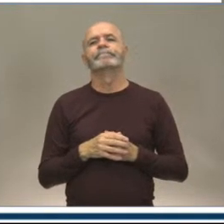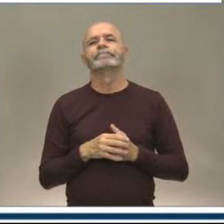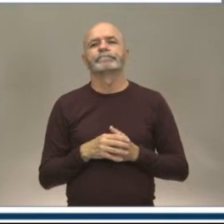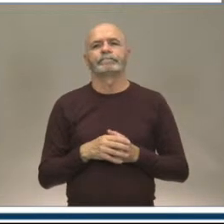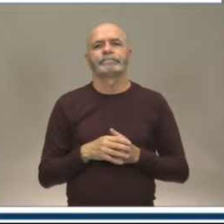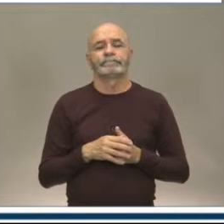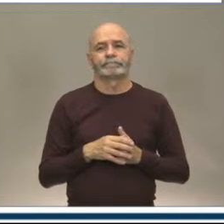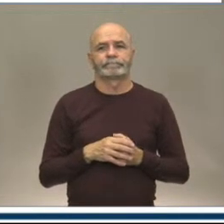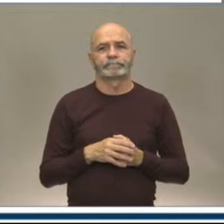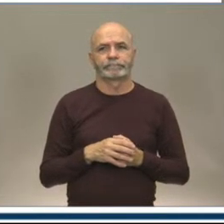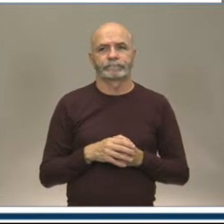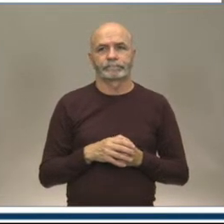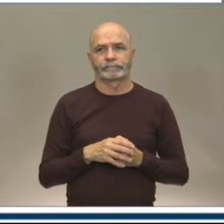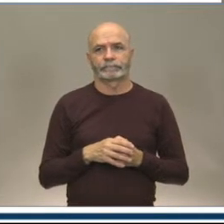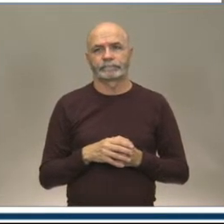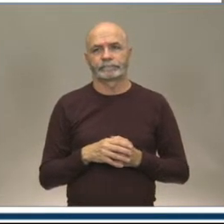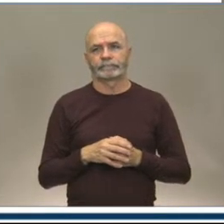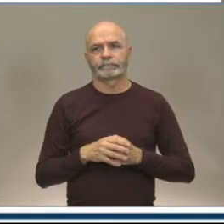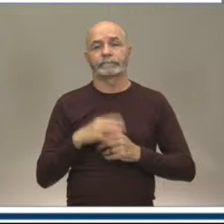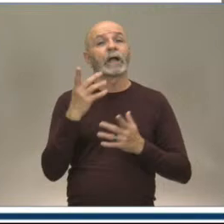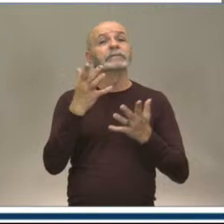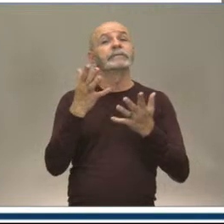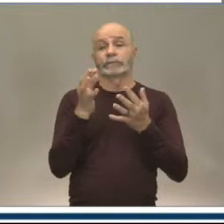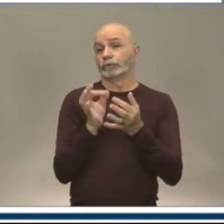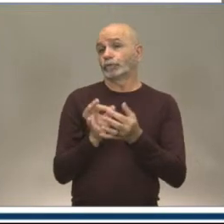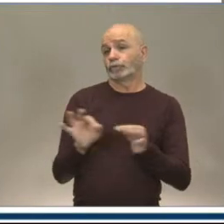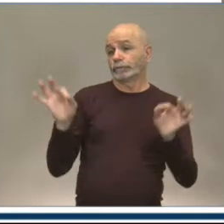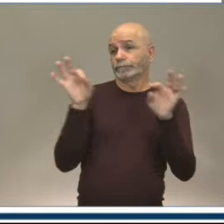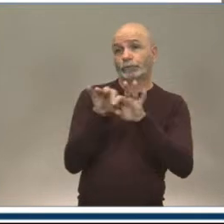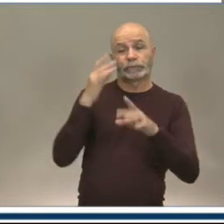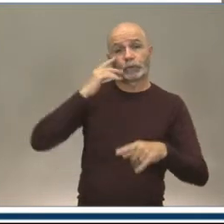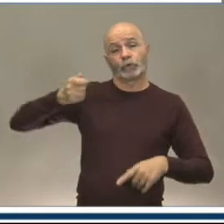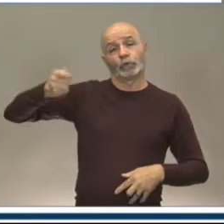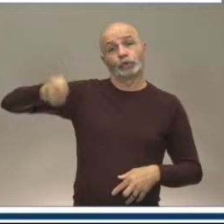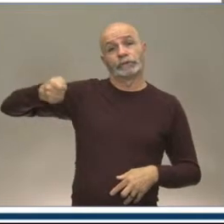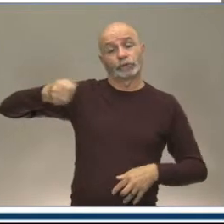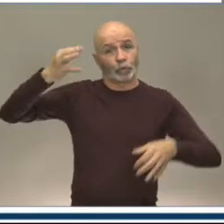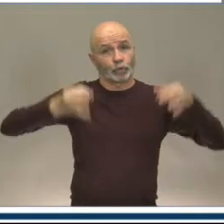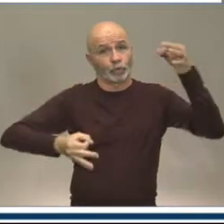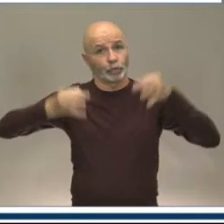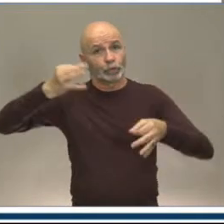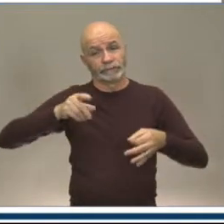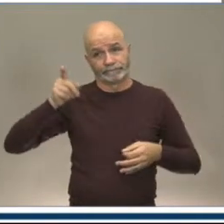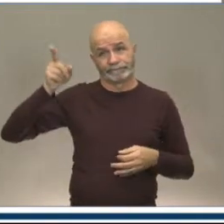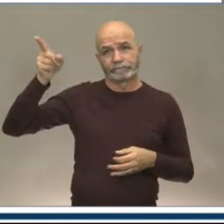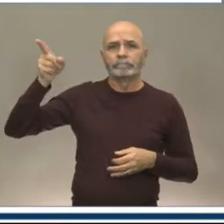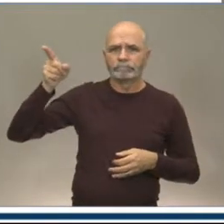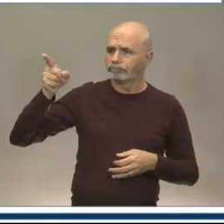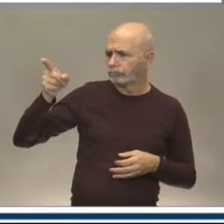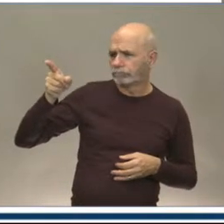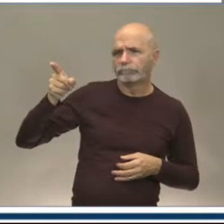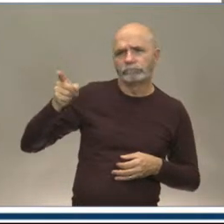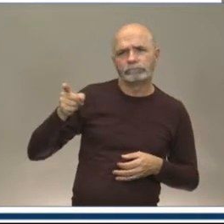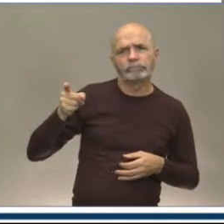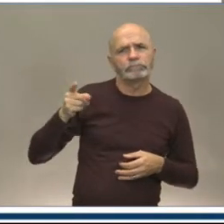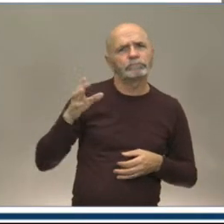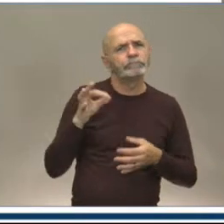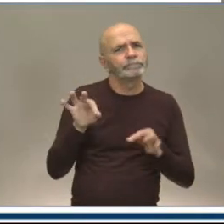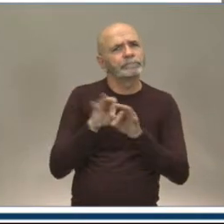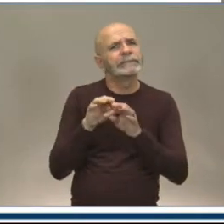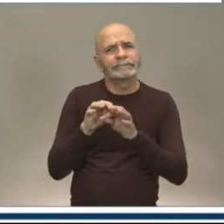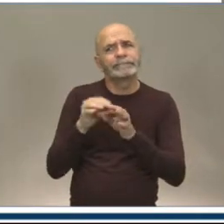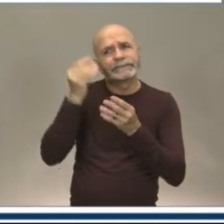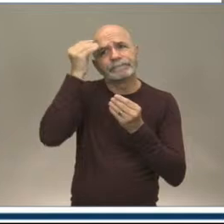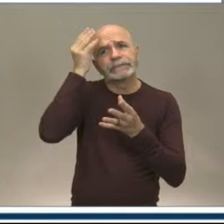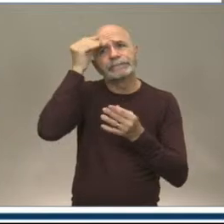that that those officials who are in our court system, that's part of our, part of government and agencies